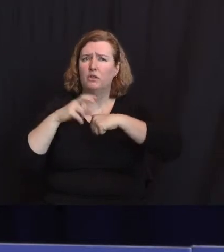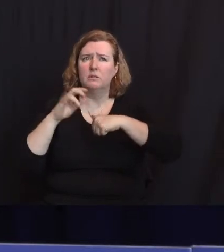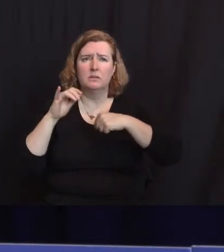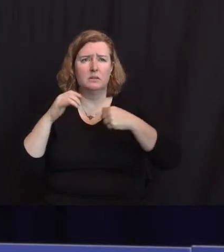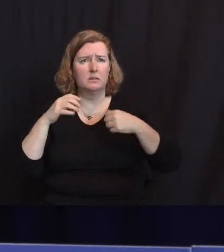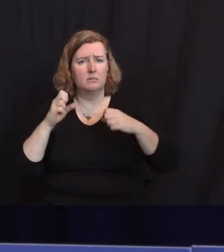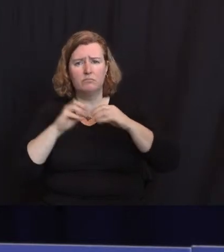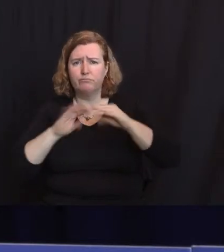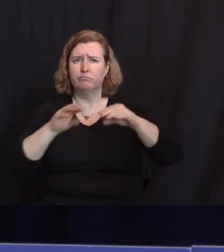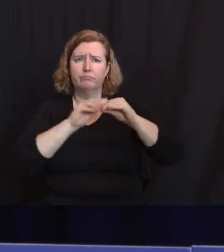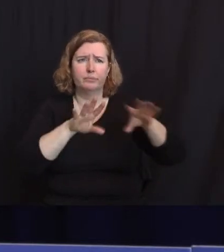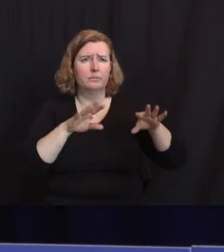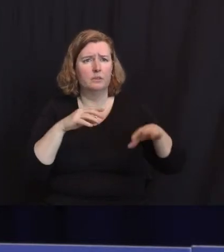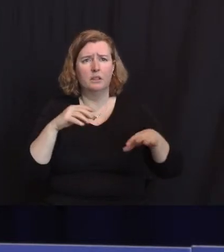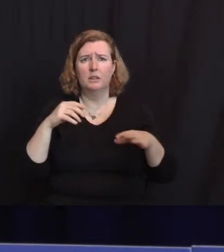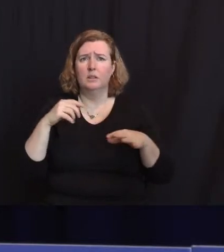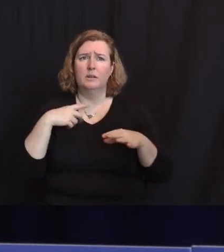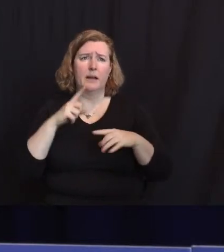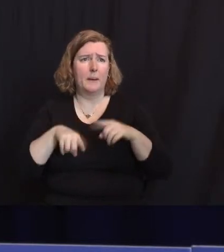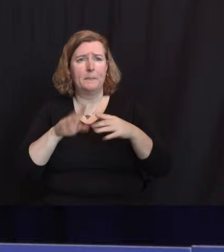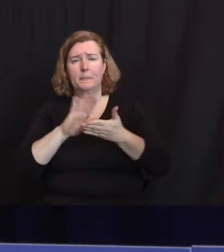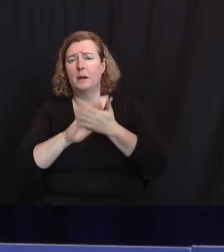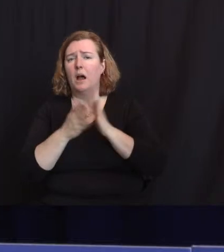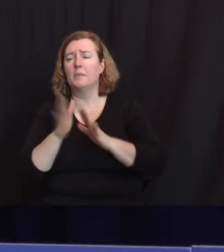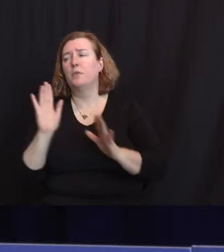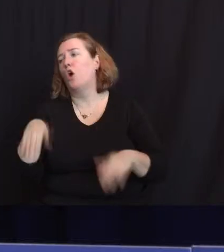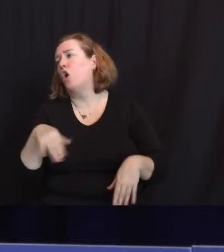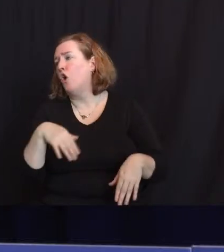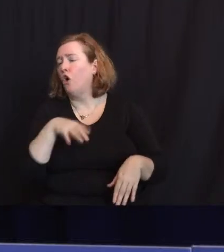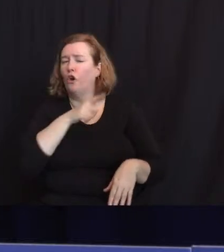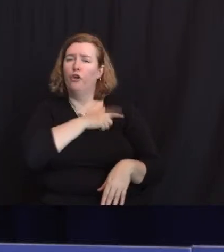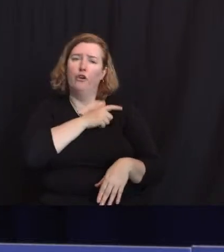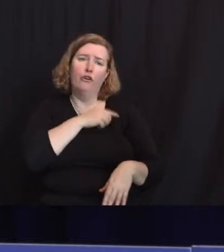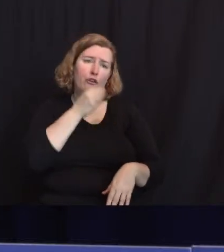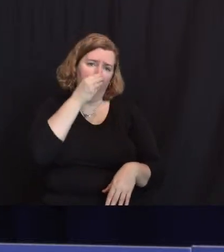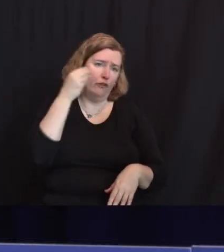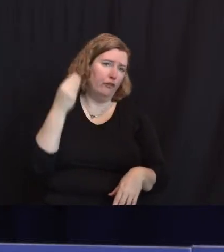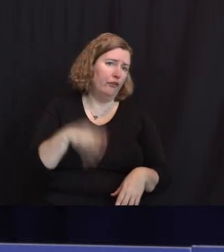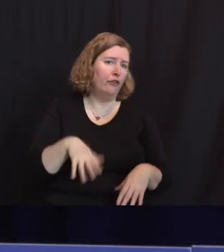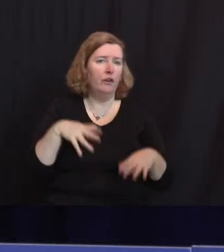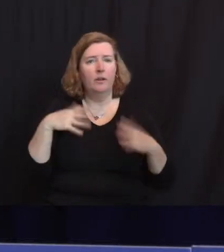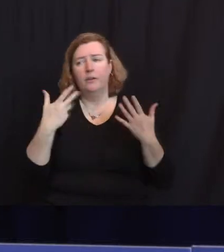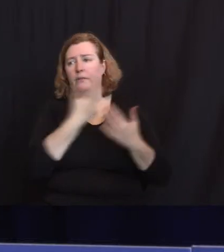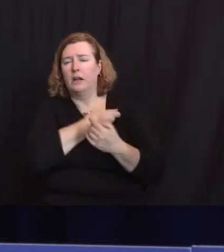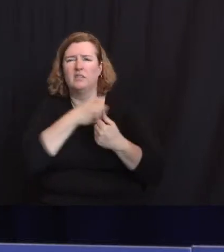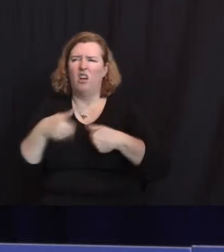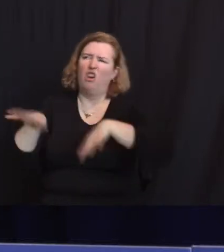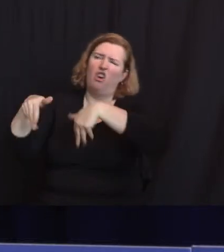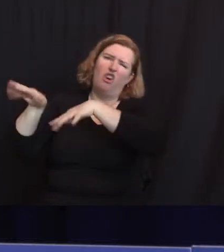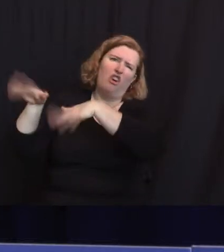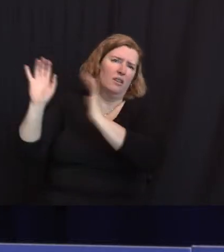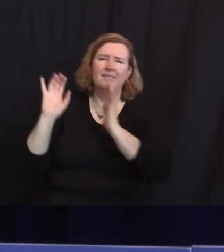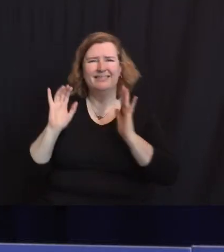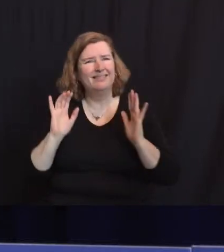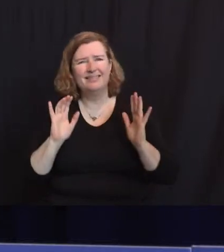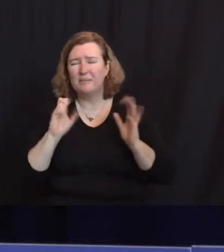We cannot let our guard down. Despite the increasing number of vaccinations, we must remain vigilant.